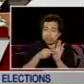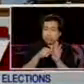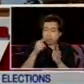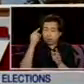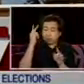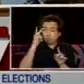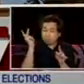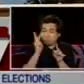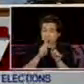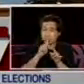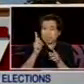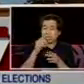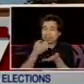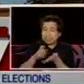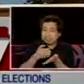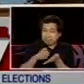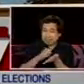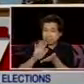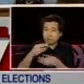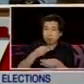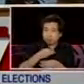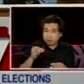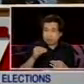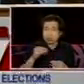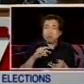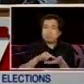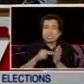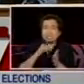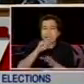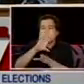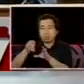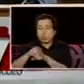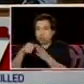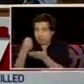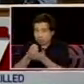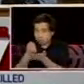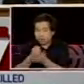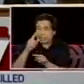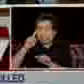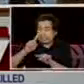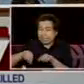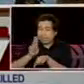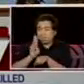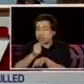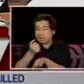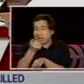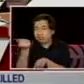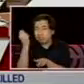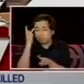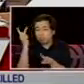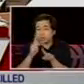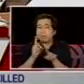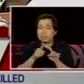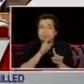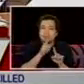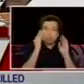no, of the Office of the Chief Justice. So they should not form part of the income, and therefore they cannot be used for any purpose other than the purposes